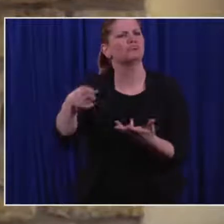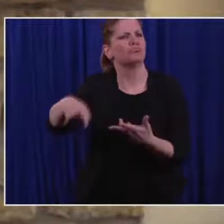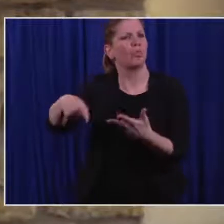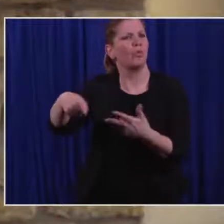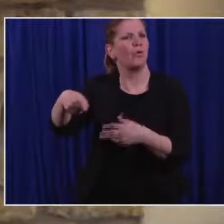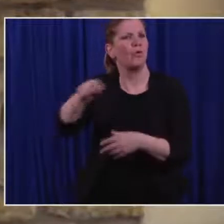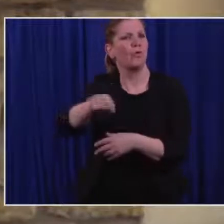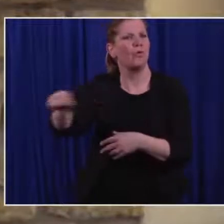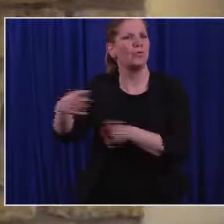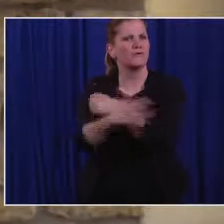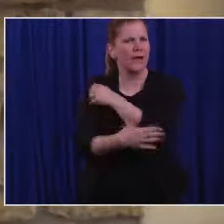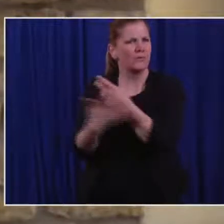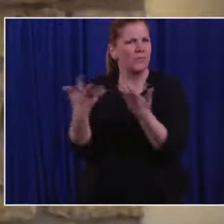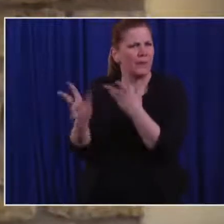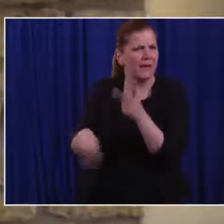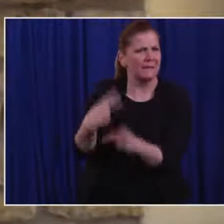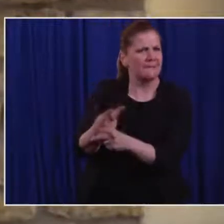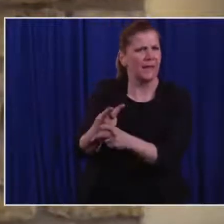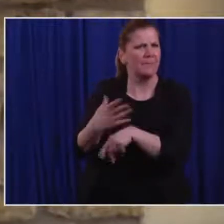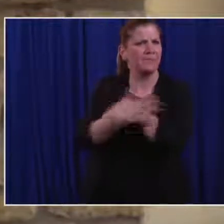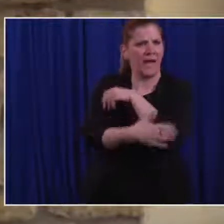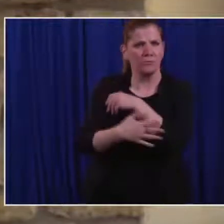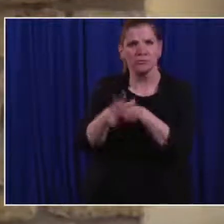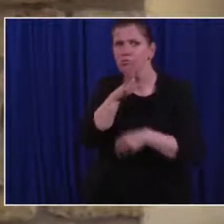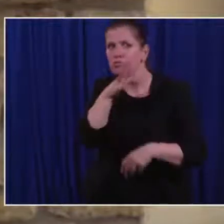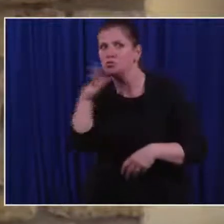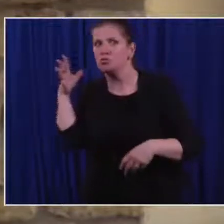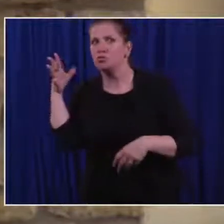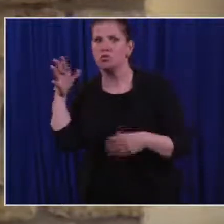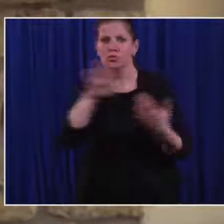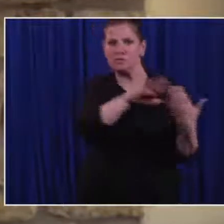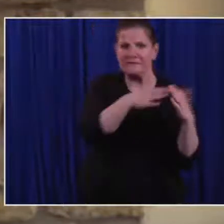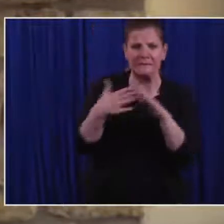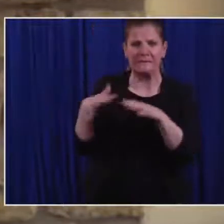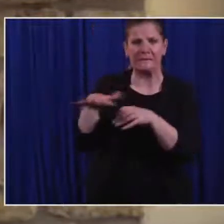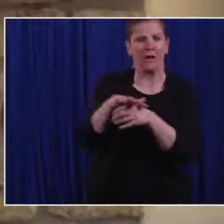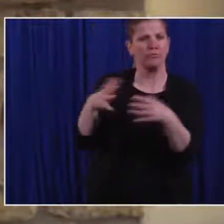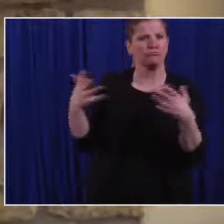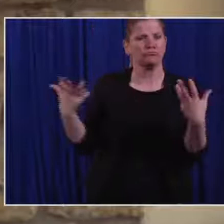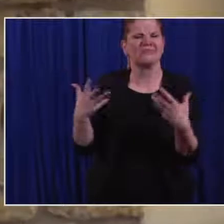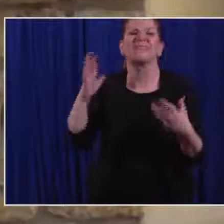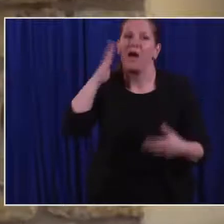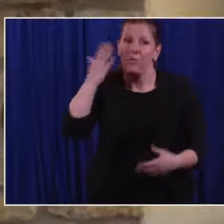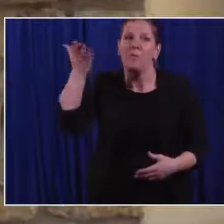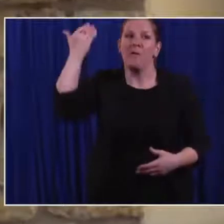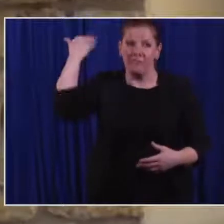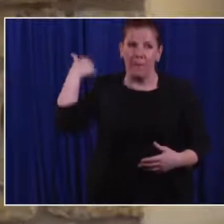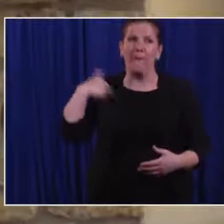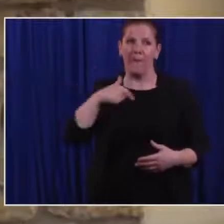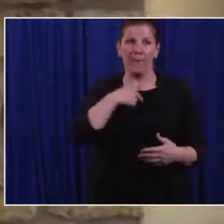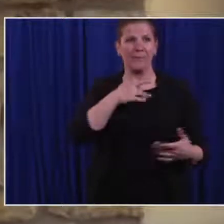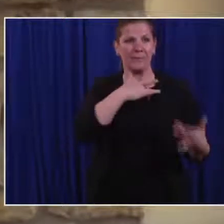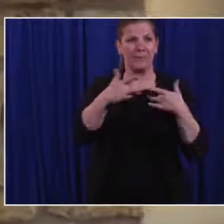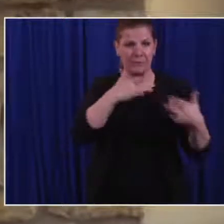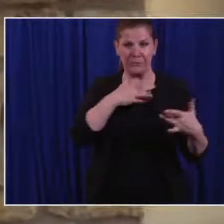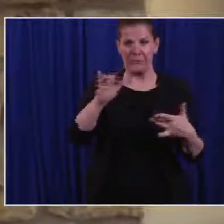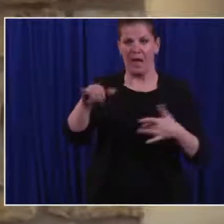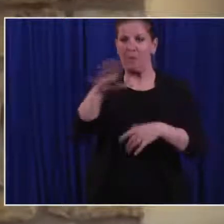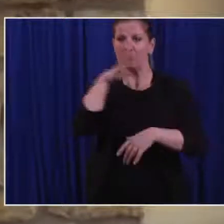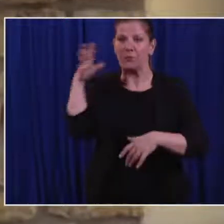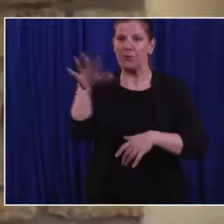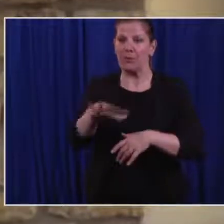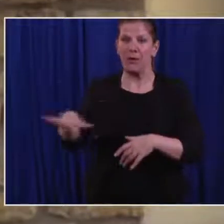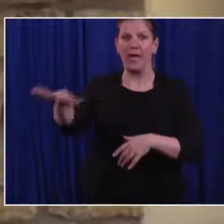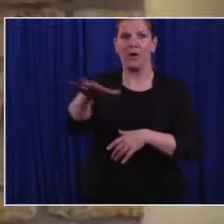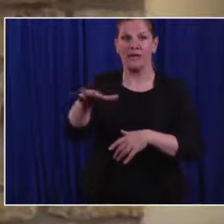early in the process, there was a lot of concern about getting this out and making this work in more rural areas. Do you still have that concern, or do you think